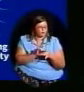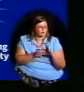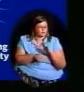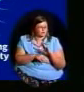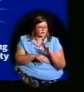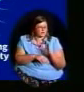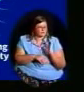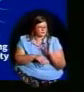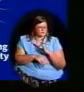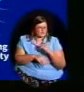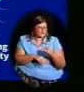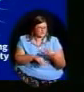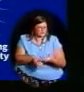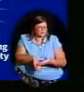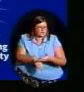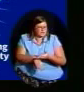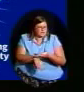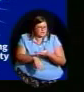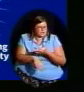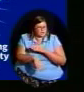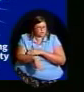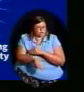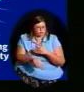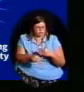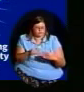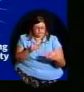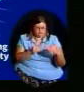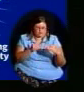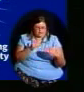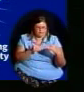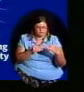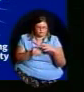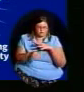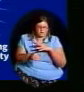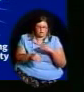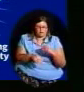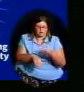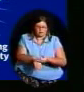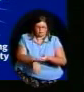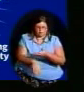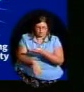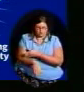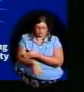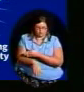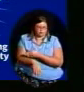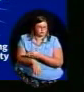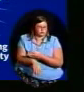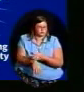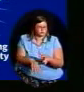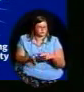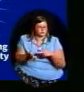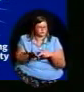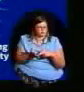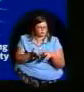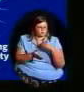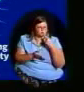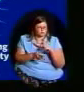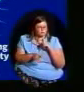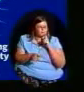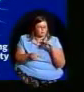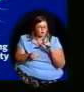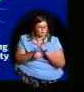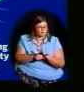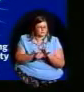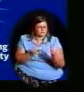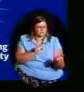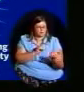the leveraging of additional resources. And it will increase our use of research-based promising approaches. Because remember, we said that